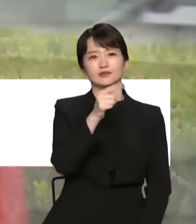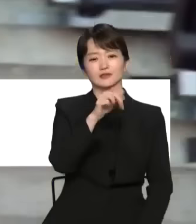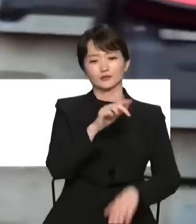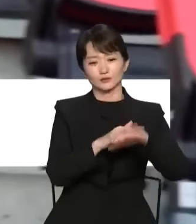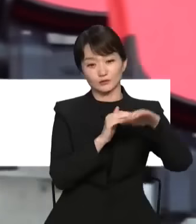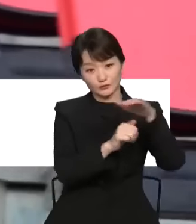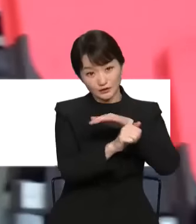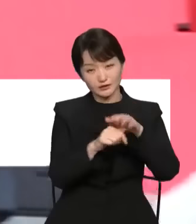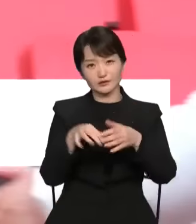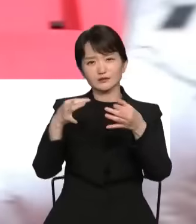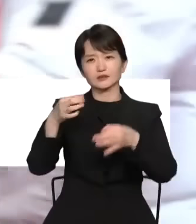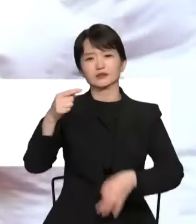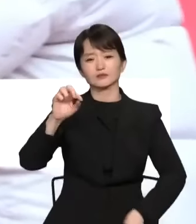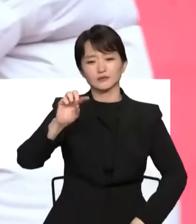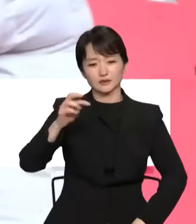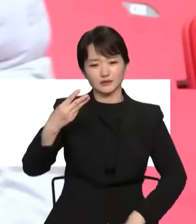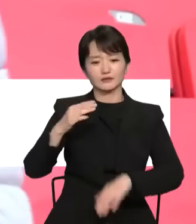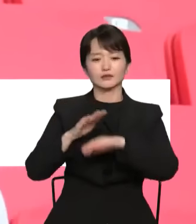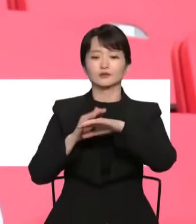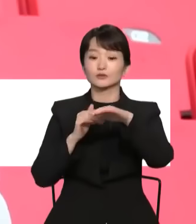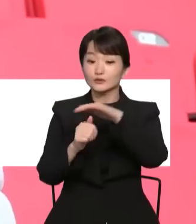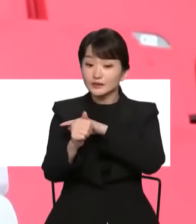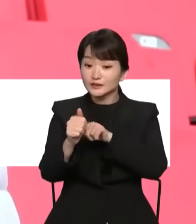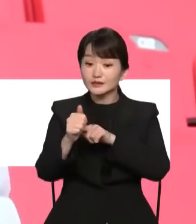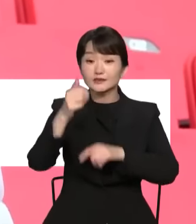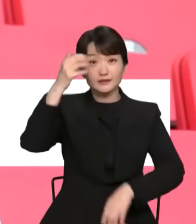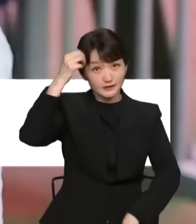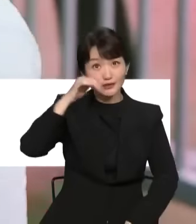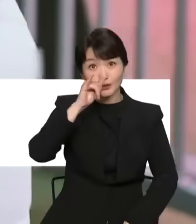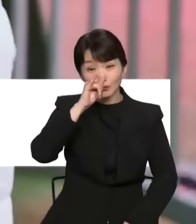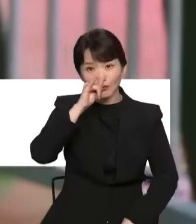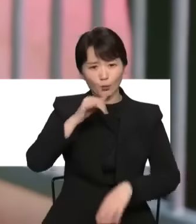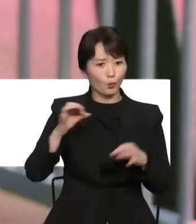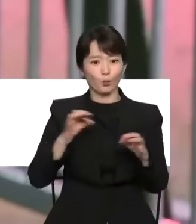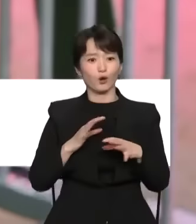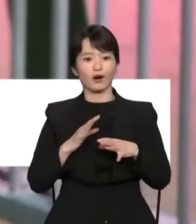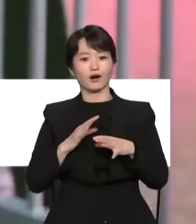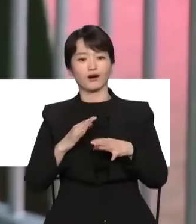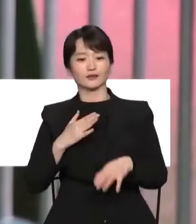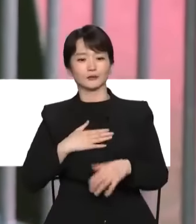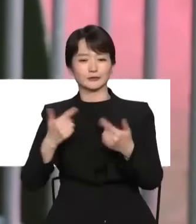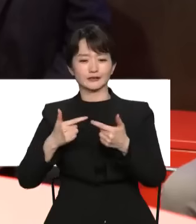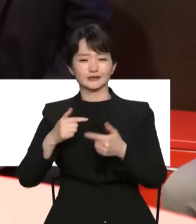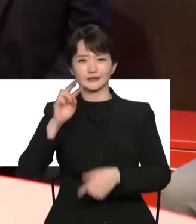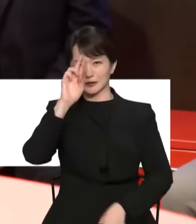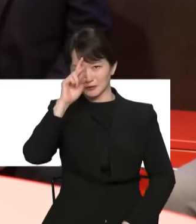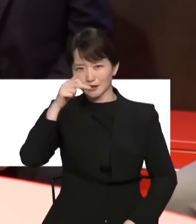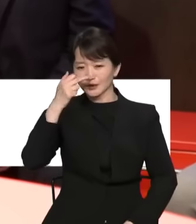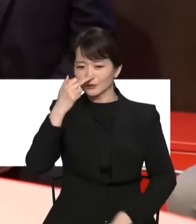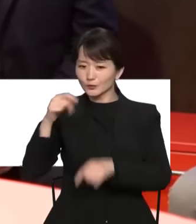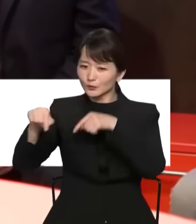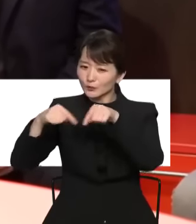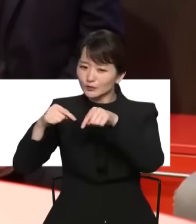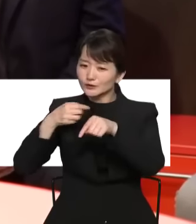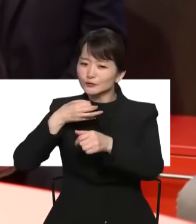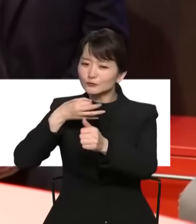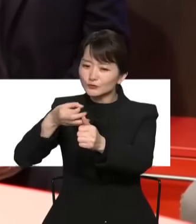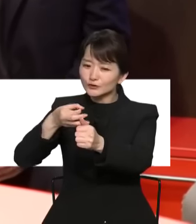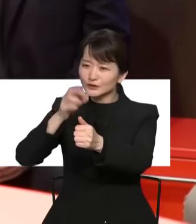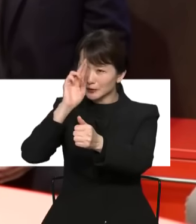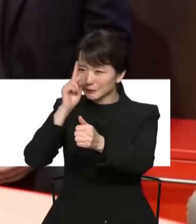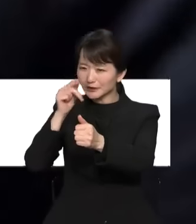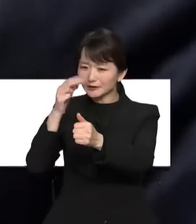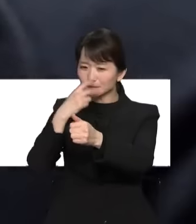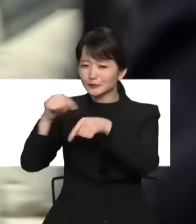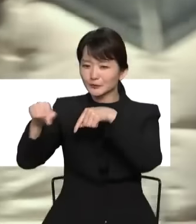there. An Jung-won. And Kim Nam-il was there. Yeah. But as a surprise, on top of that, Park, what I